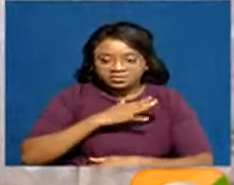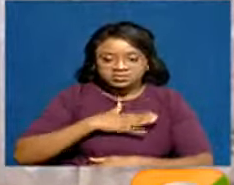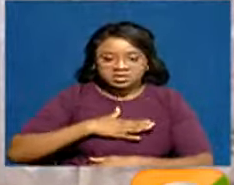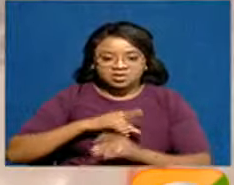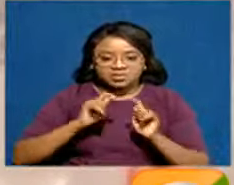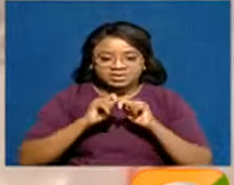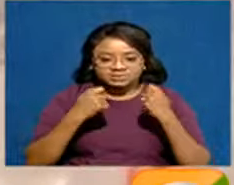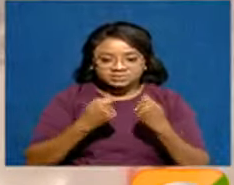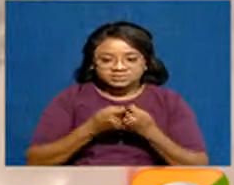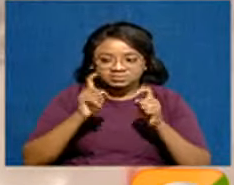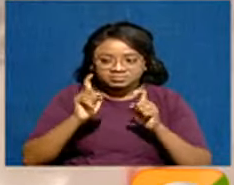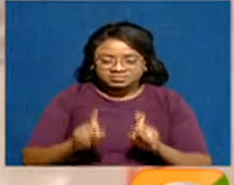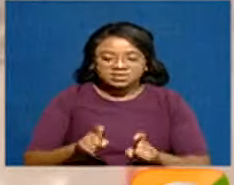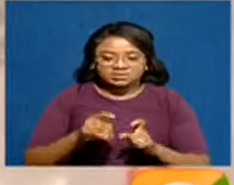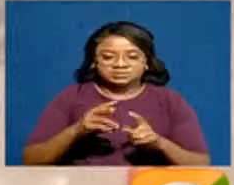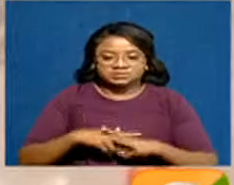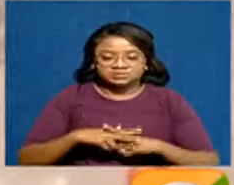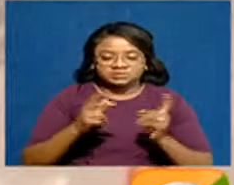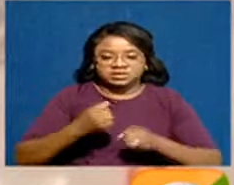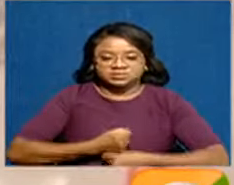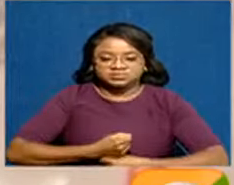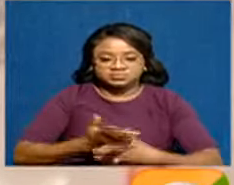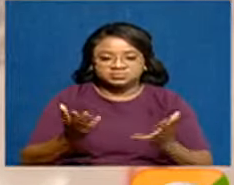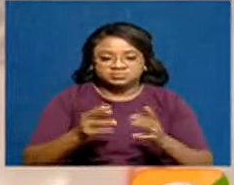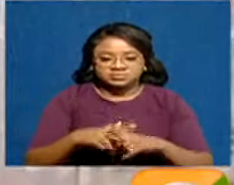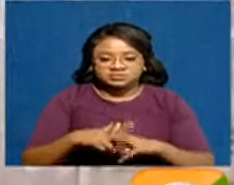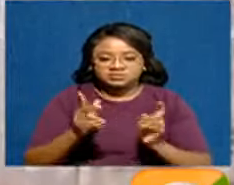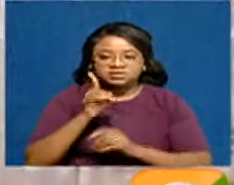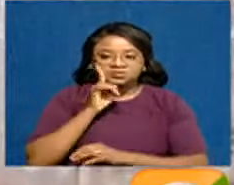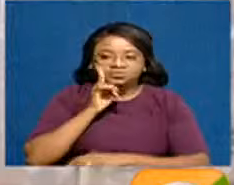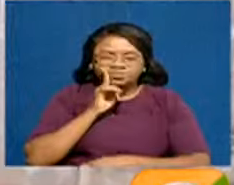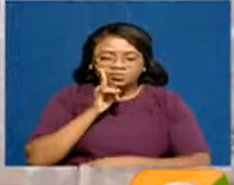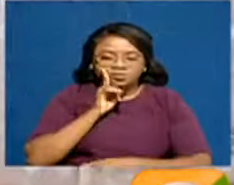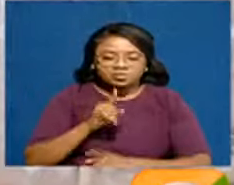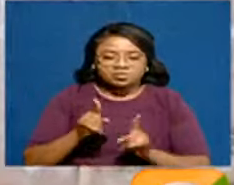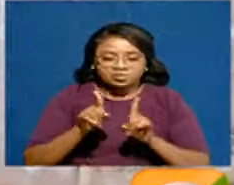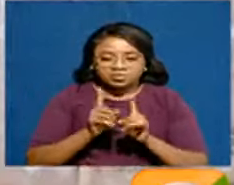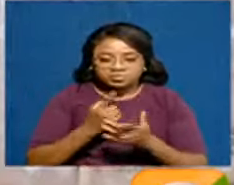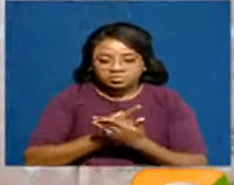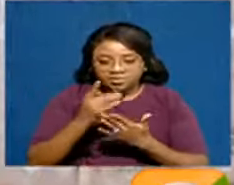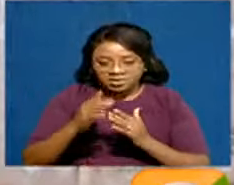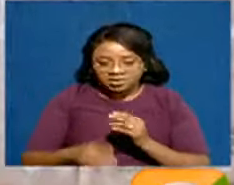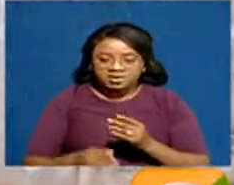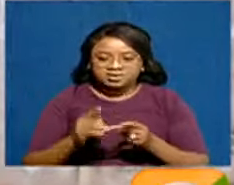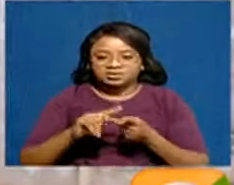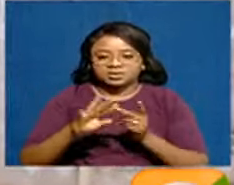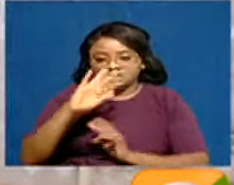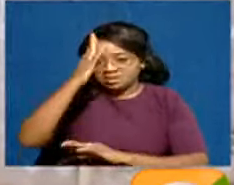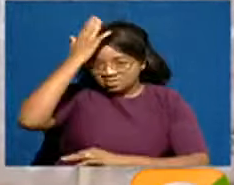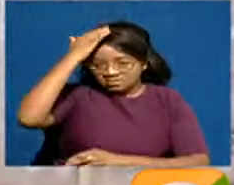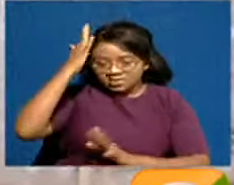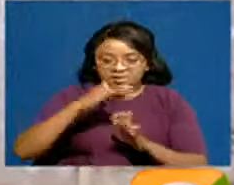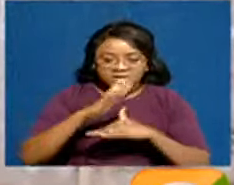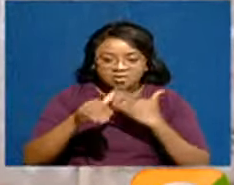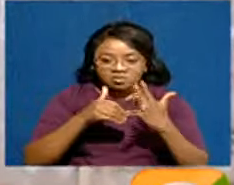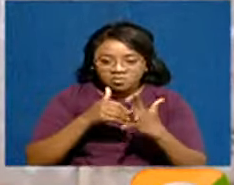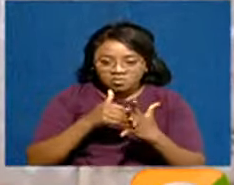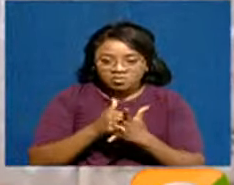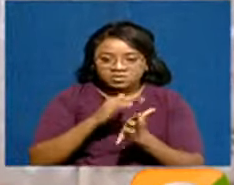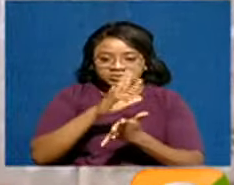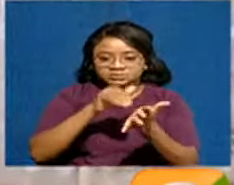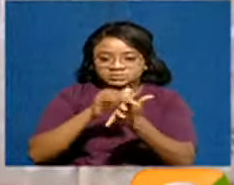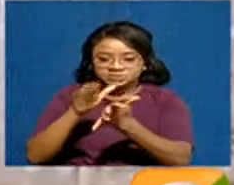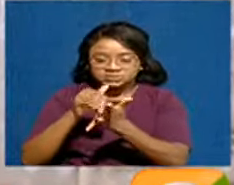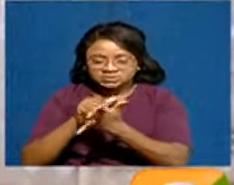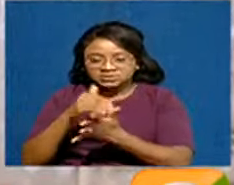here to start the distribution effective from tomorrow, over the weekend, and on Monday, all the facilities